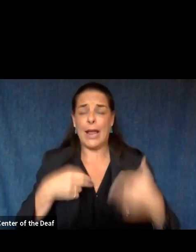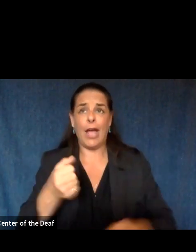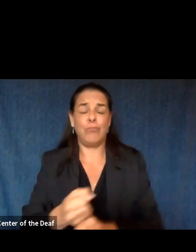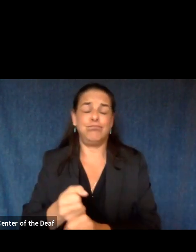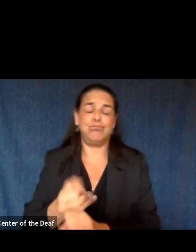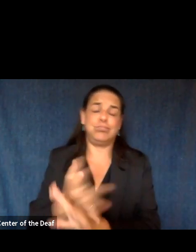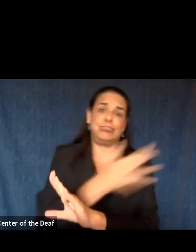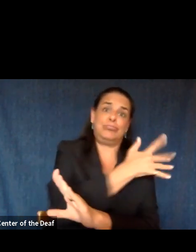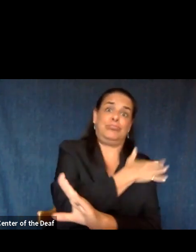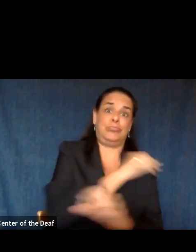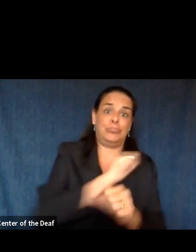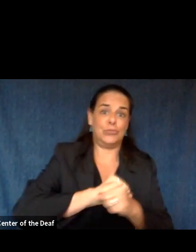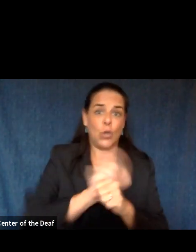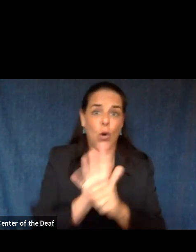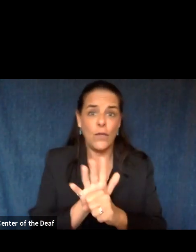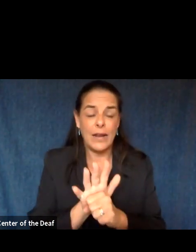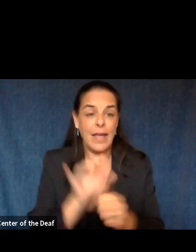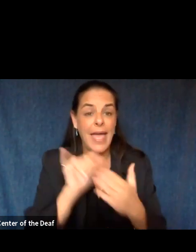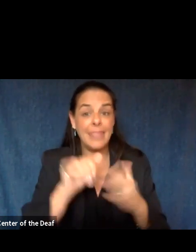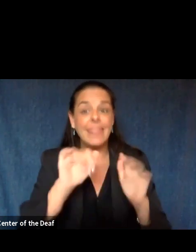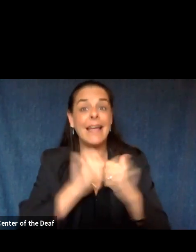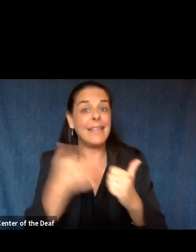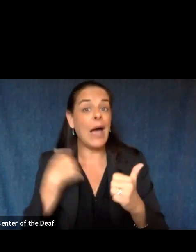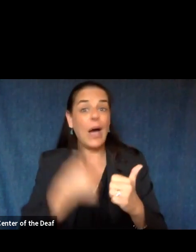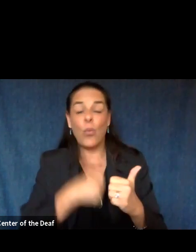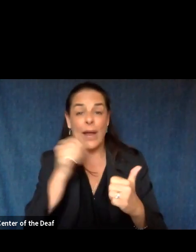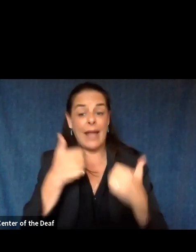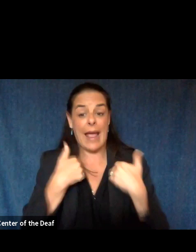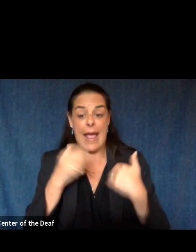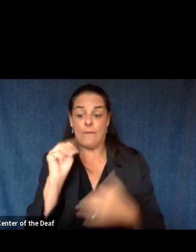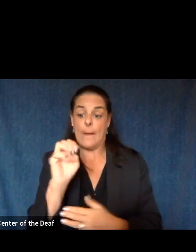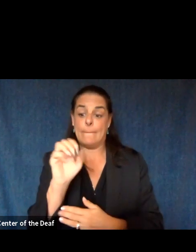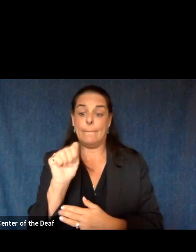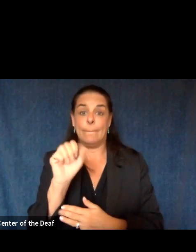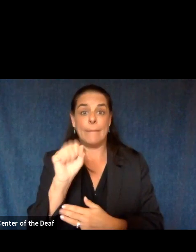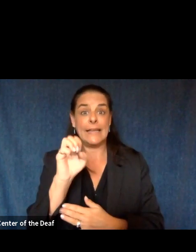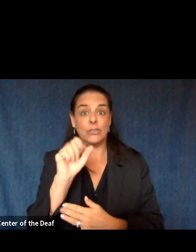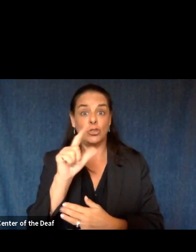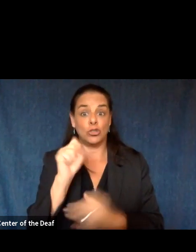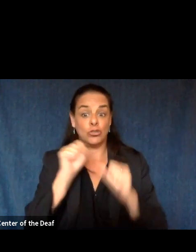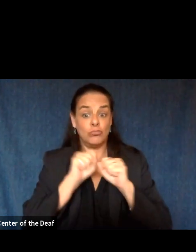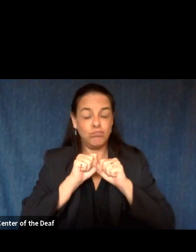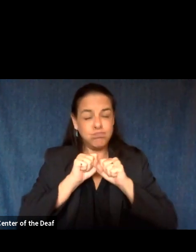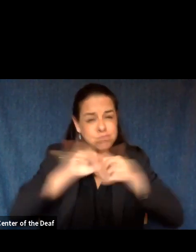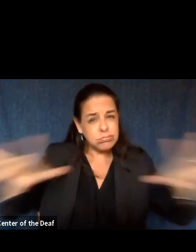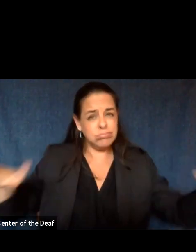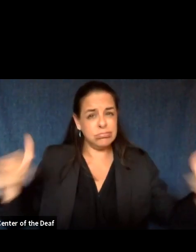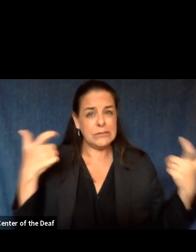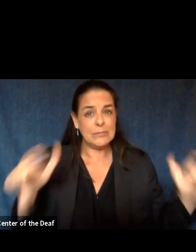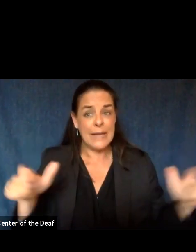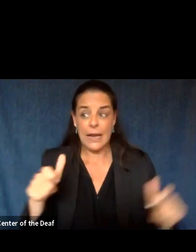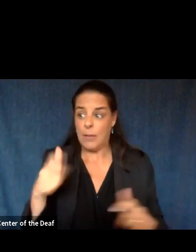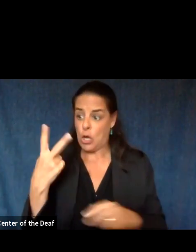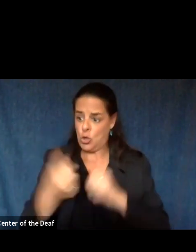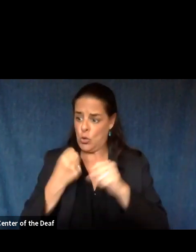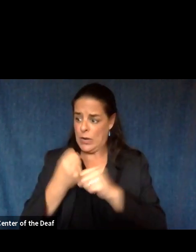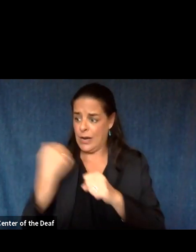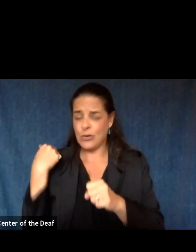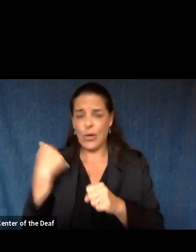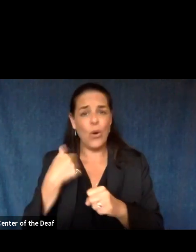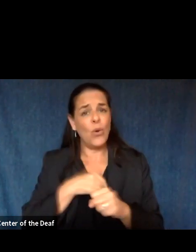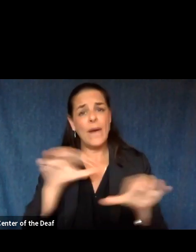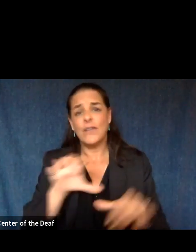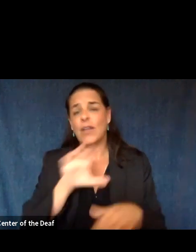COVID-19. It's how we didn't have a huge measles outbreak a few years ago. I think it's 2 years ago when we had some measles cases. We did all of the same things